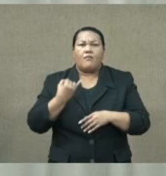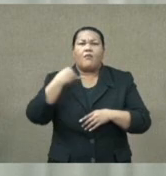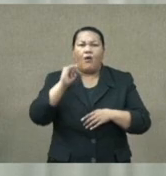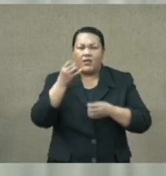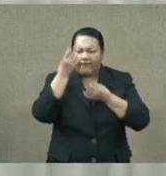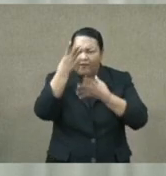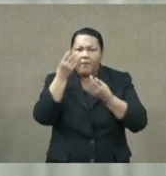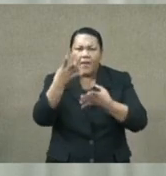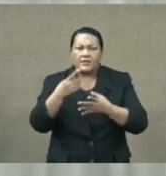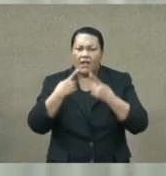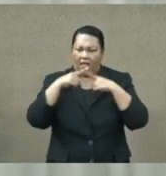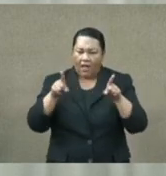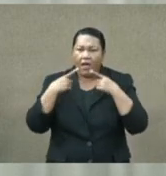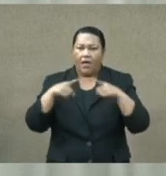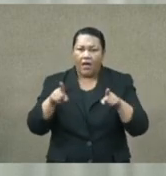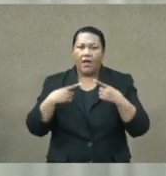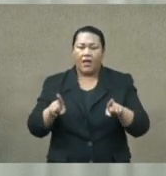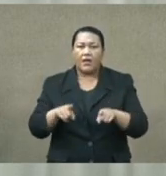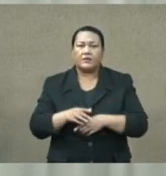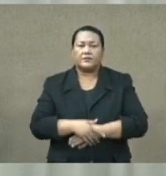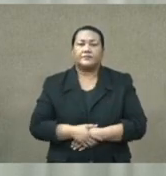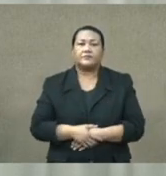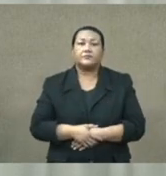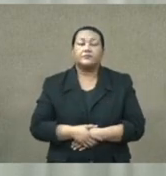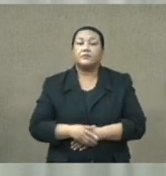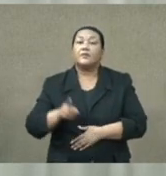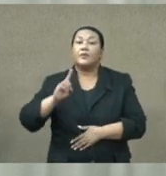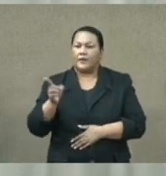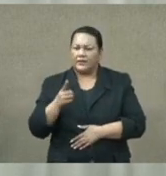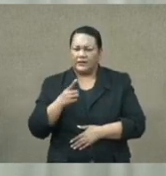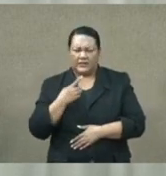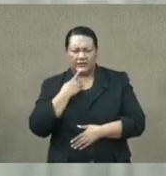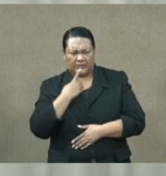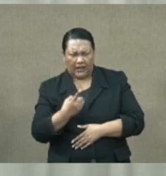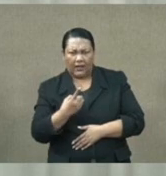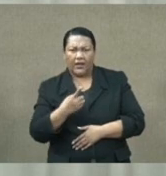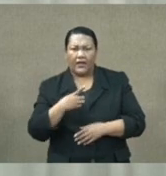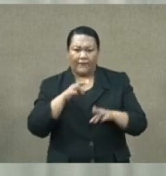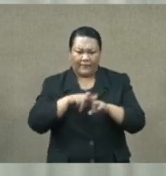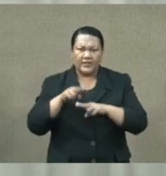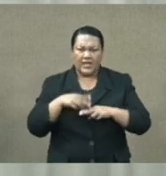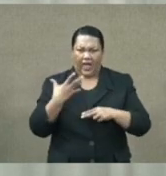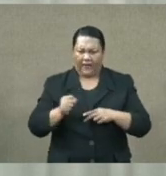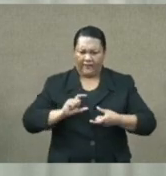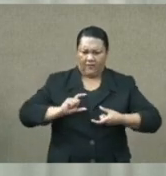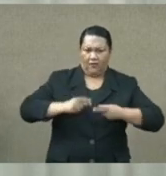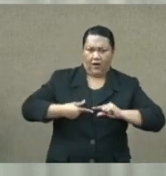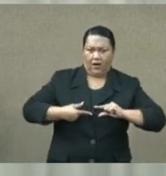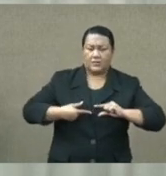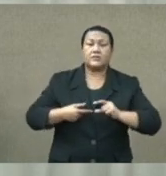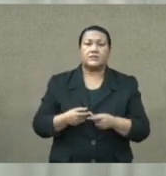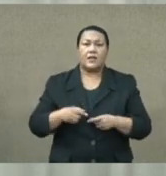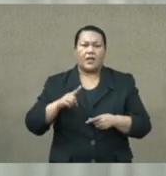He alleges that Fiji is in some sort of crisis, that our new coalition government